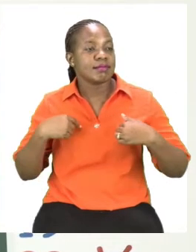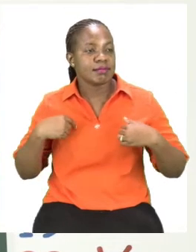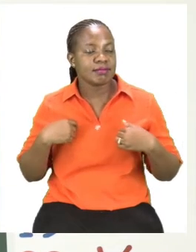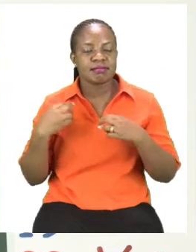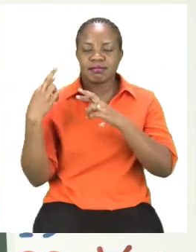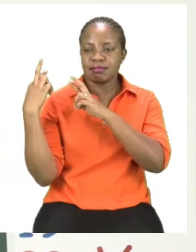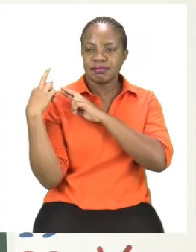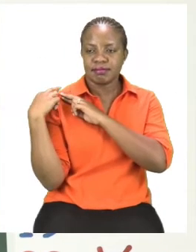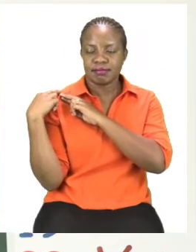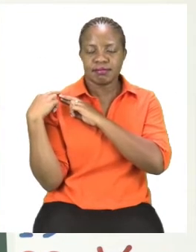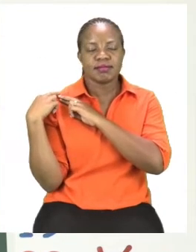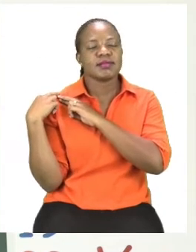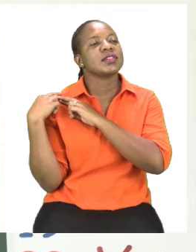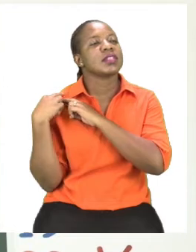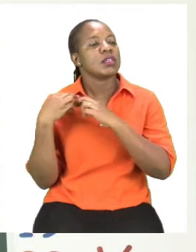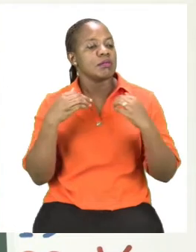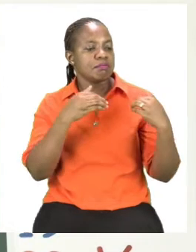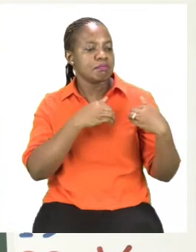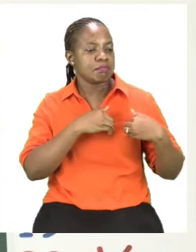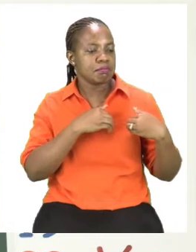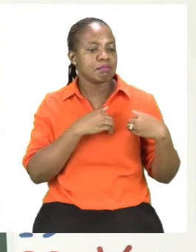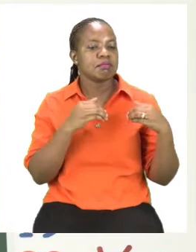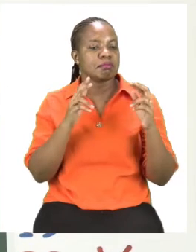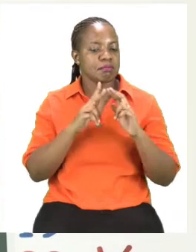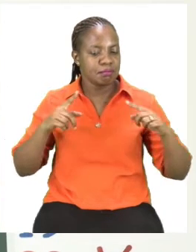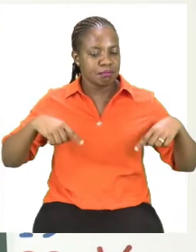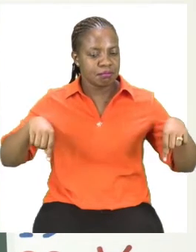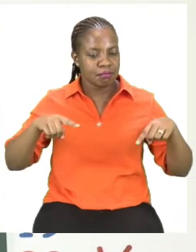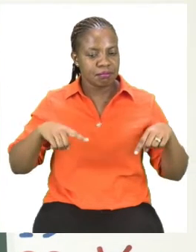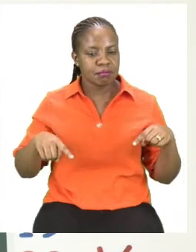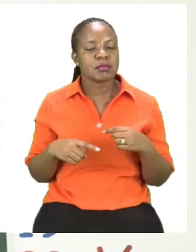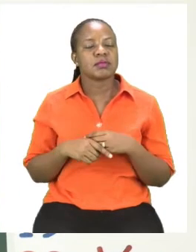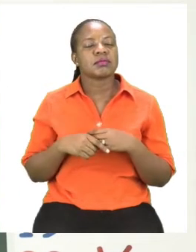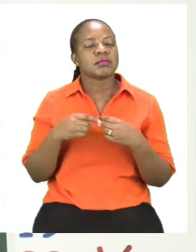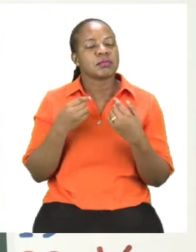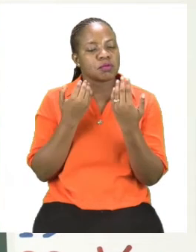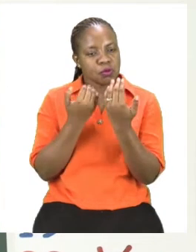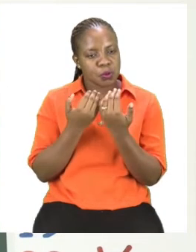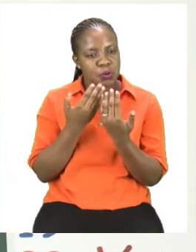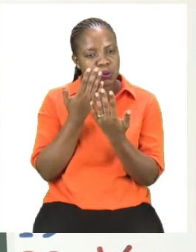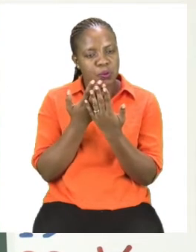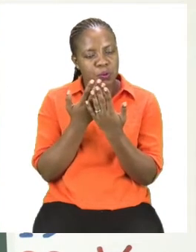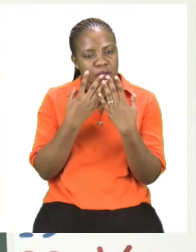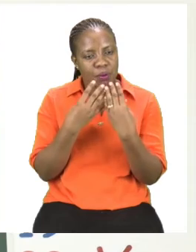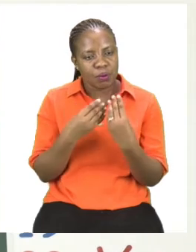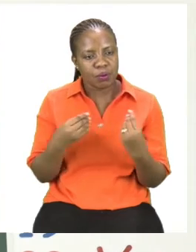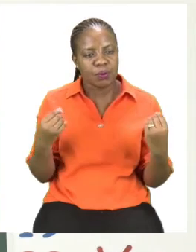we care about the people around us. Make sure your hands are dry before you touch anything else. Well